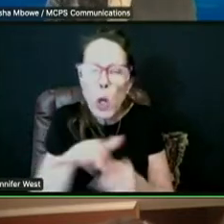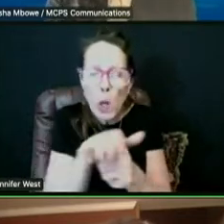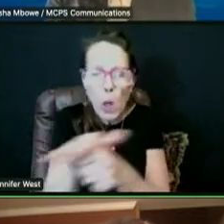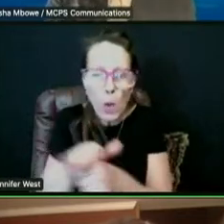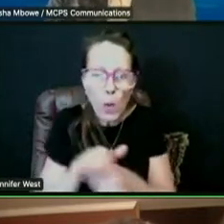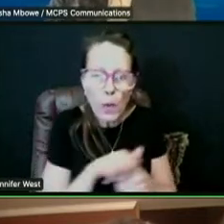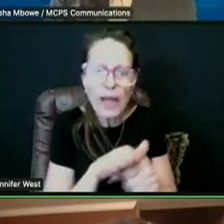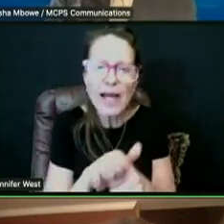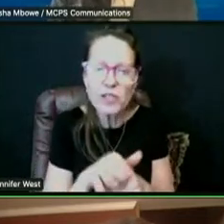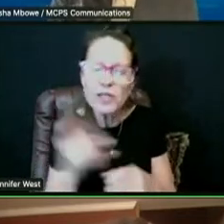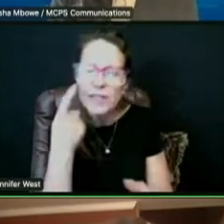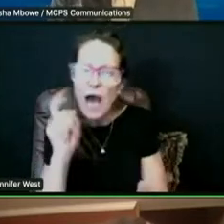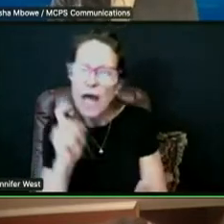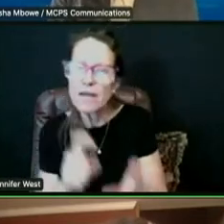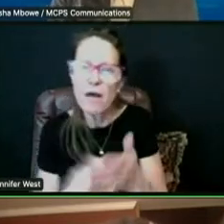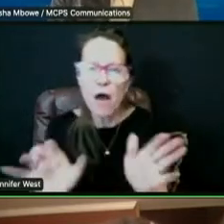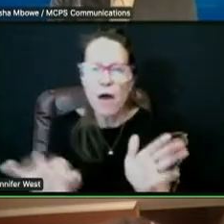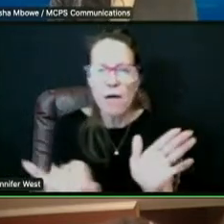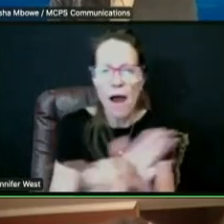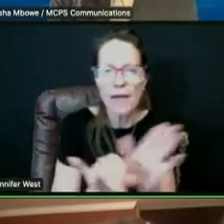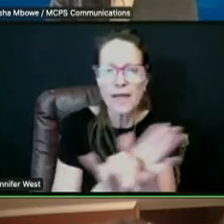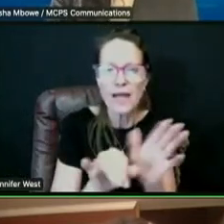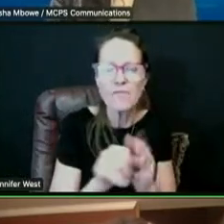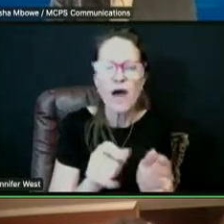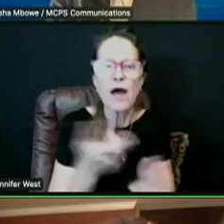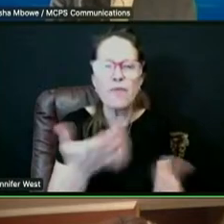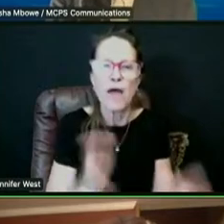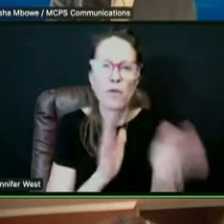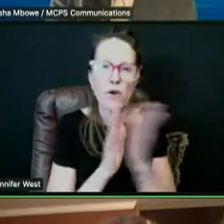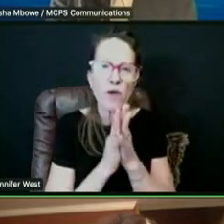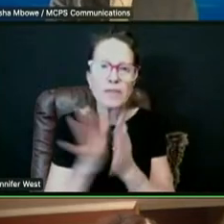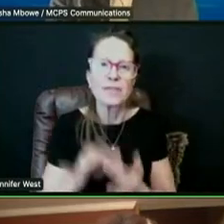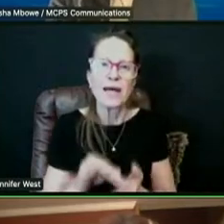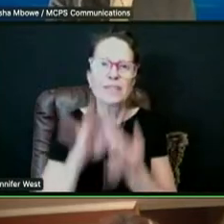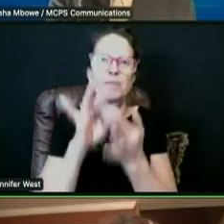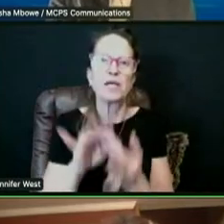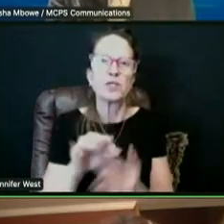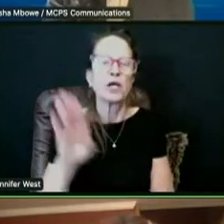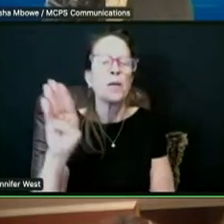request for to continue the math, especially Boost. So thank you.